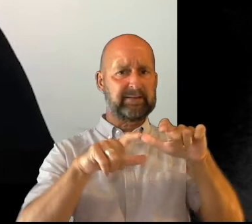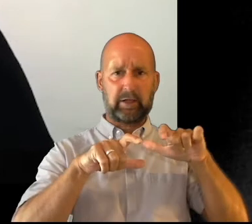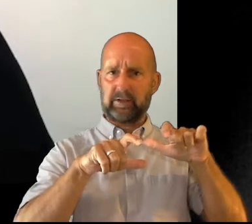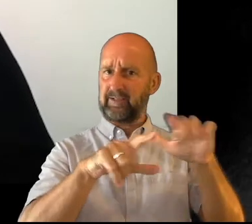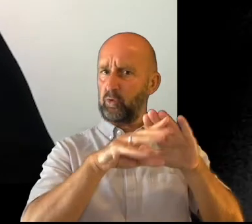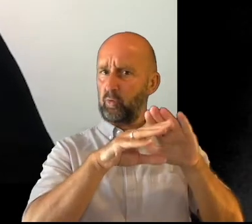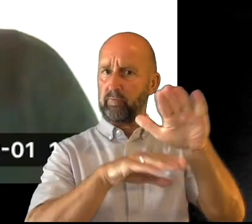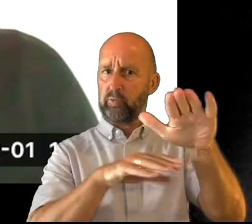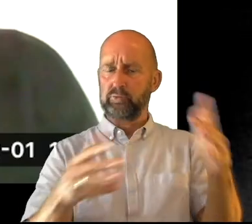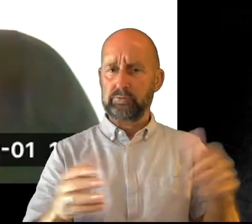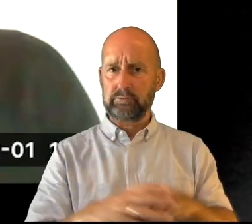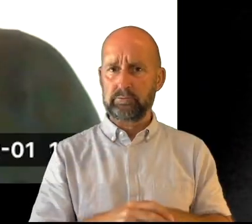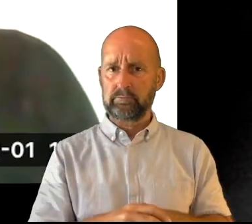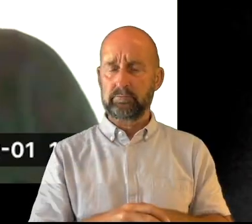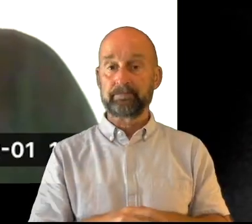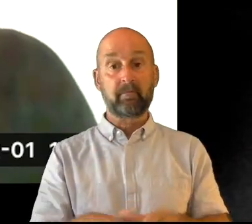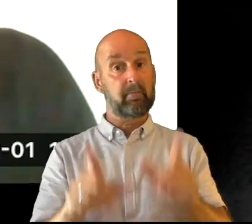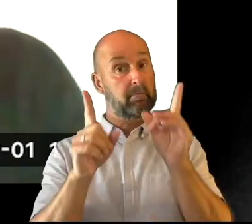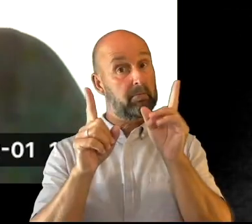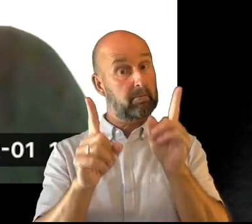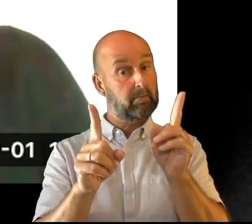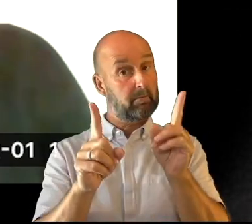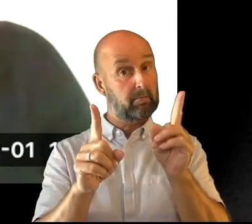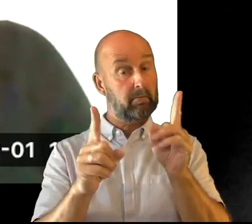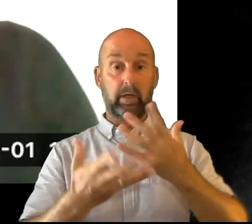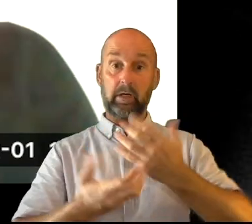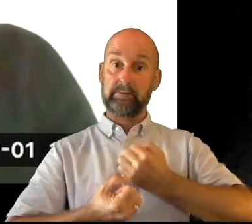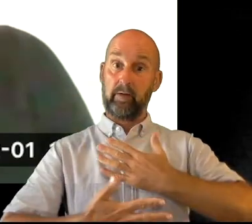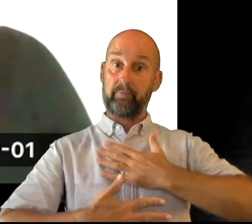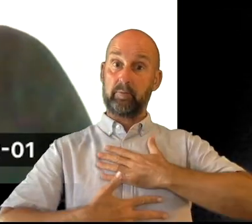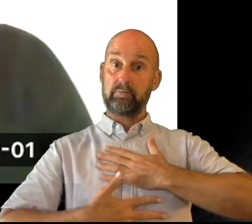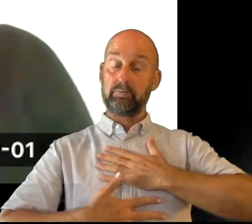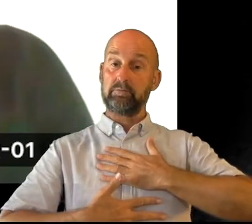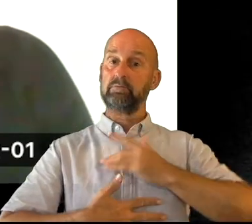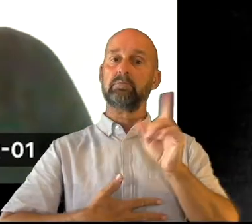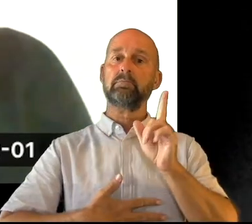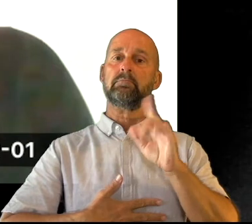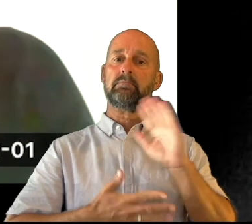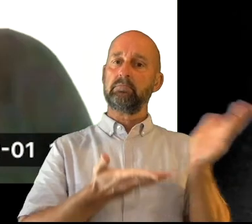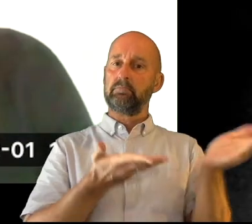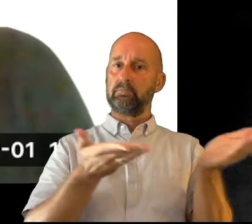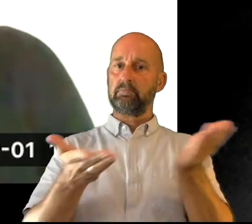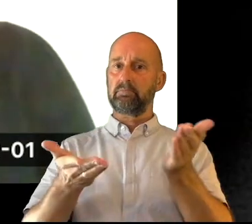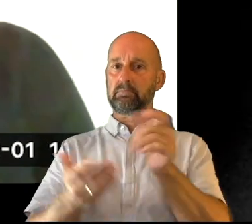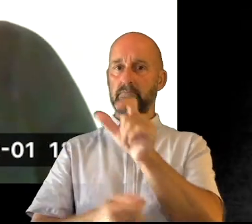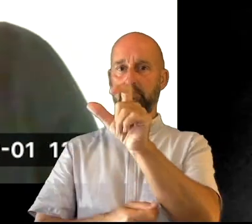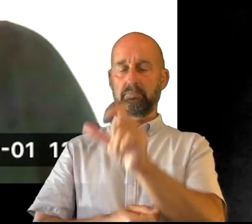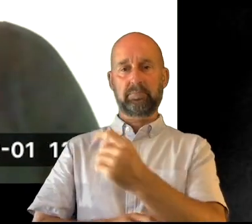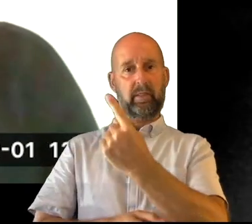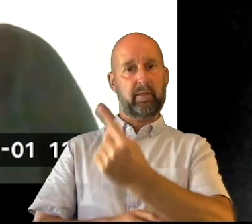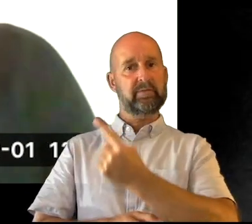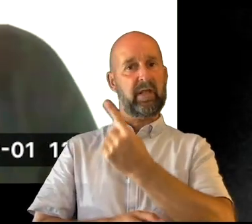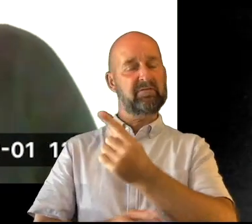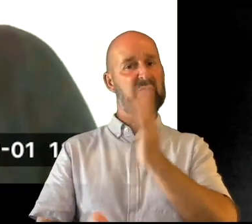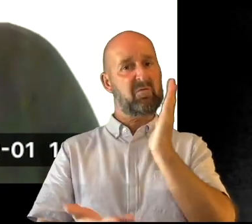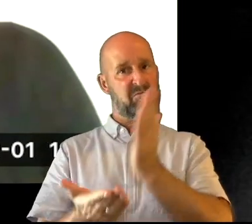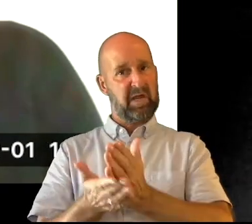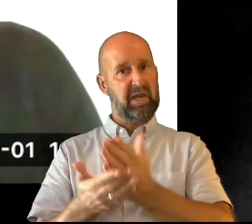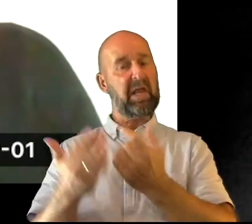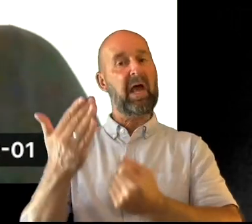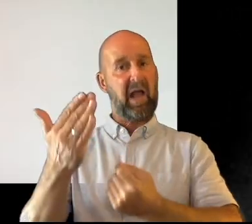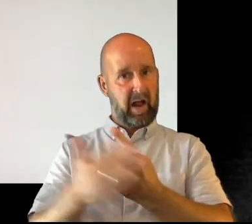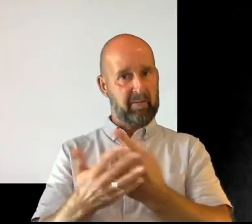continuing. But do not take it from me. Let us hear from someone who has really